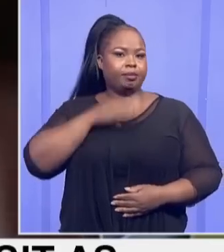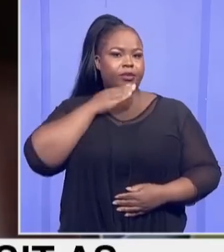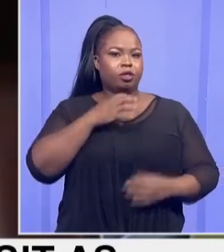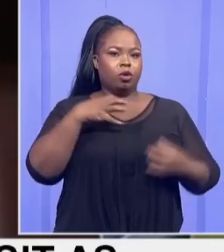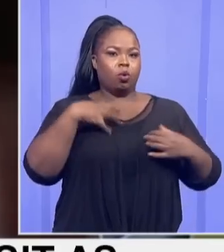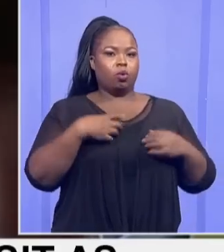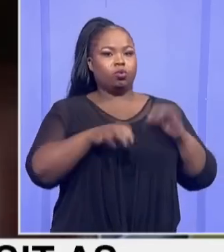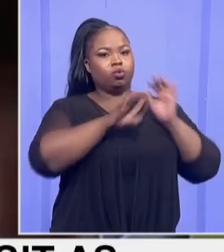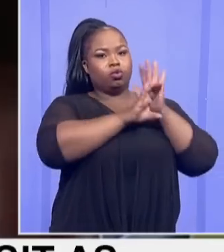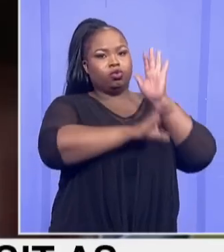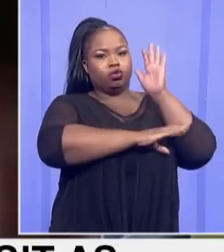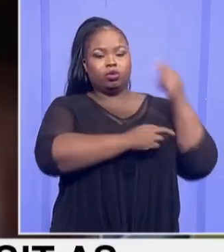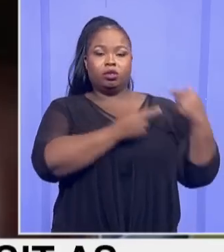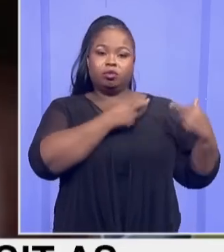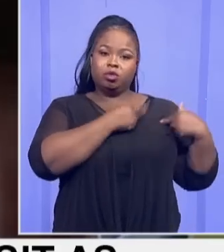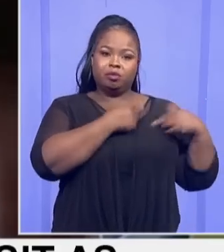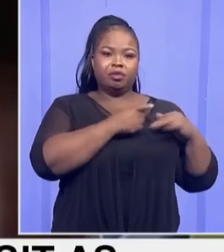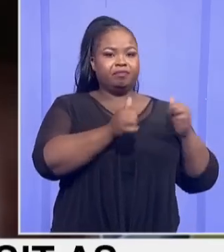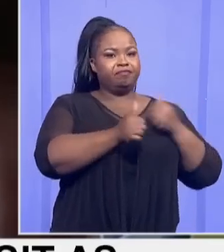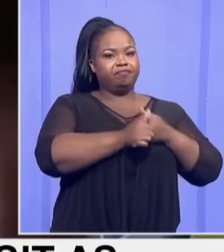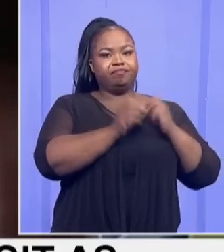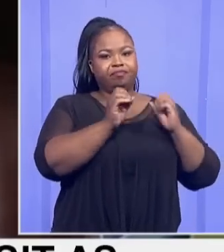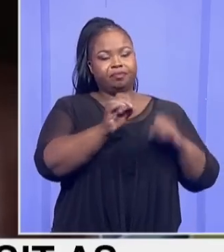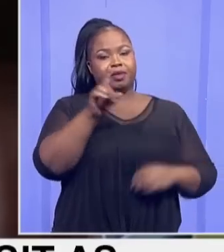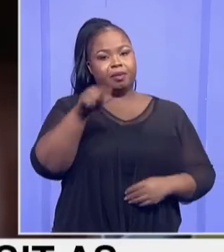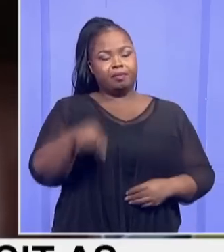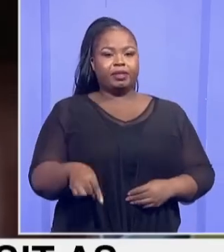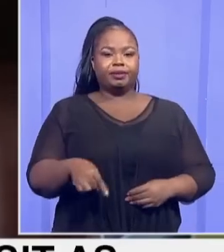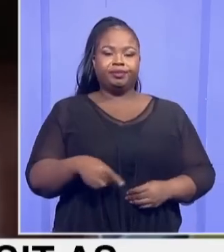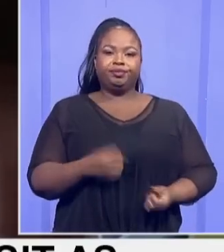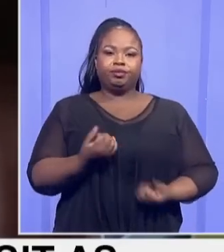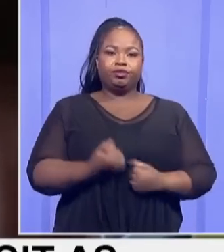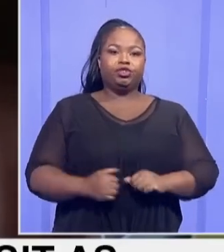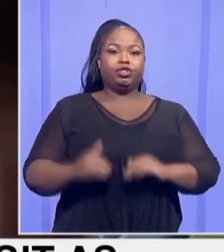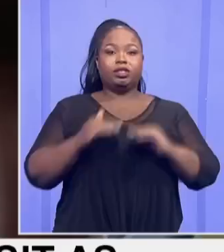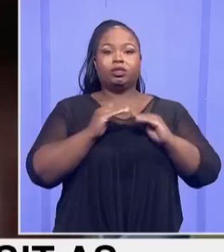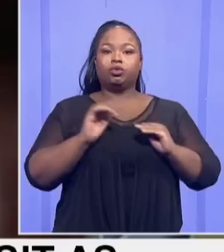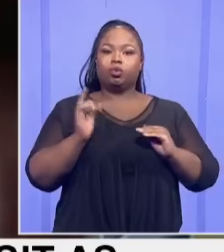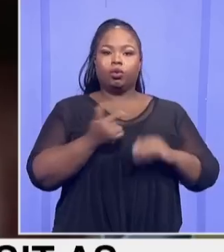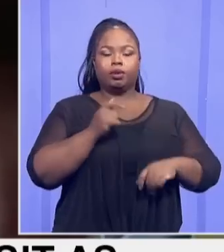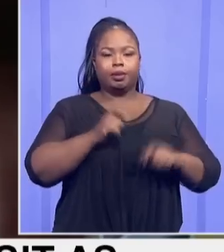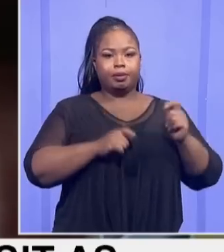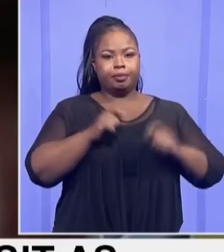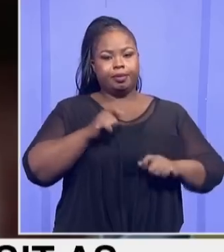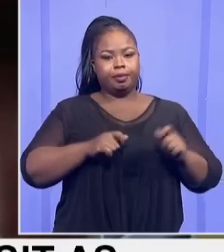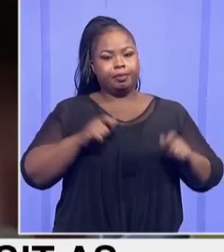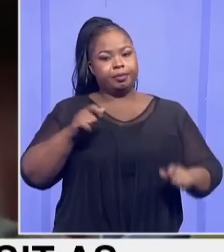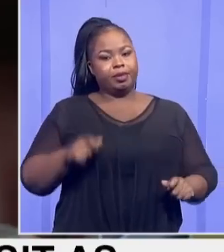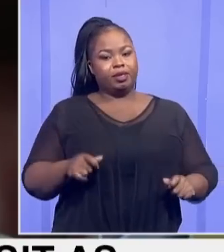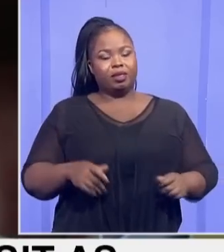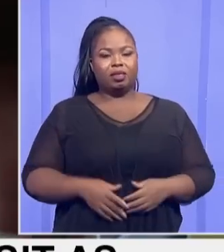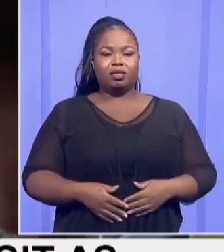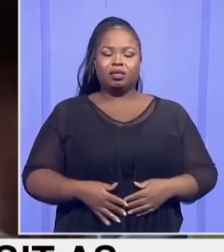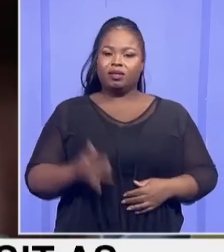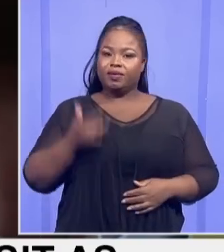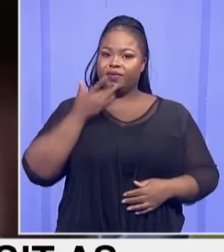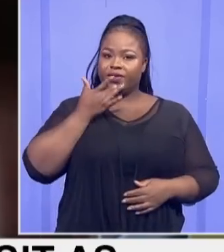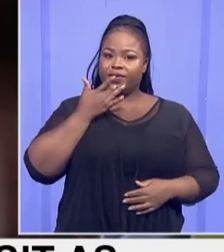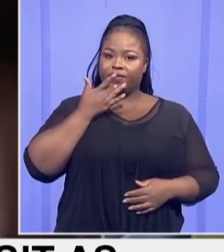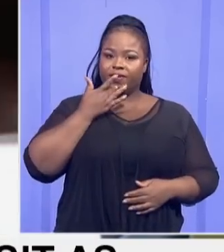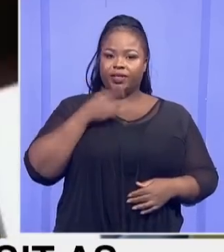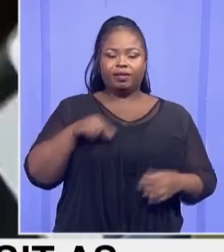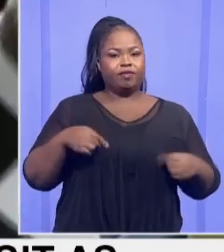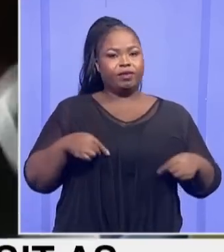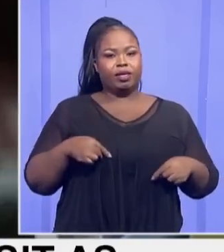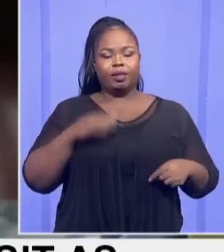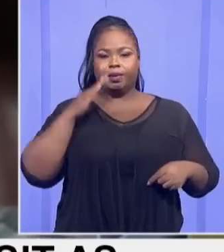constitutional obligations to administer justice to all persons alike without fear,